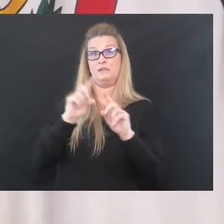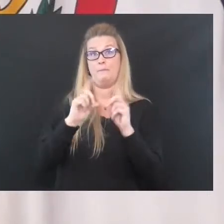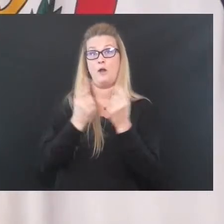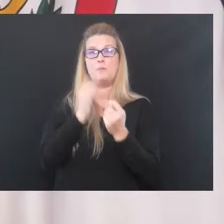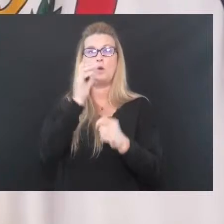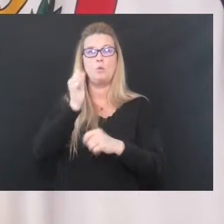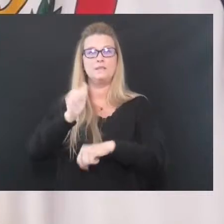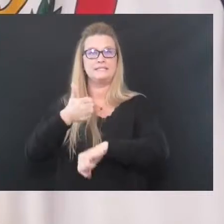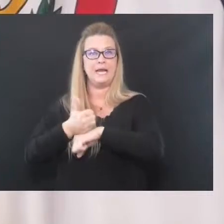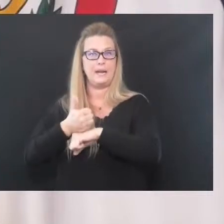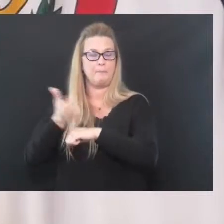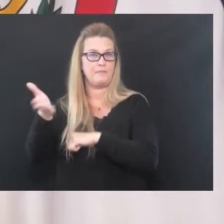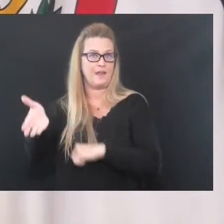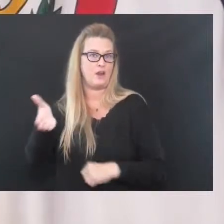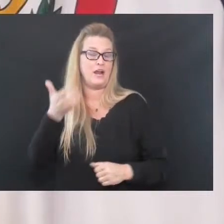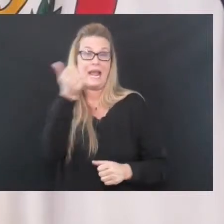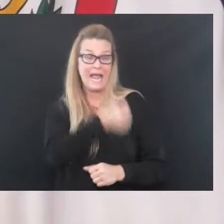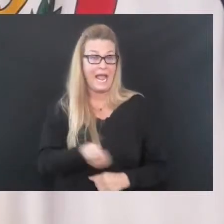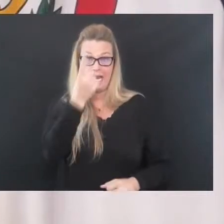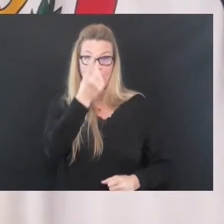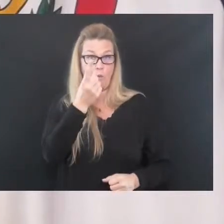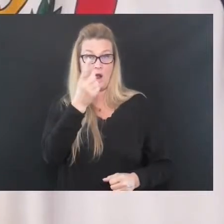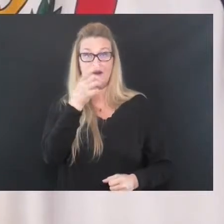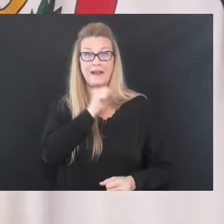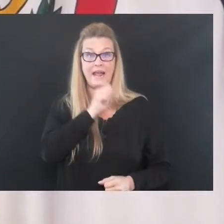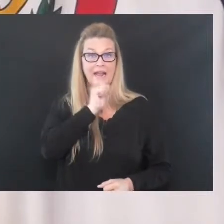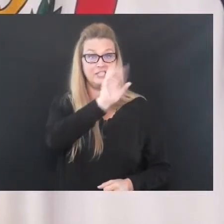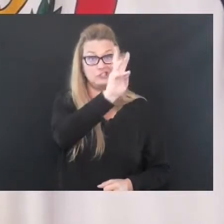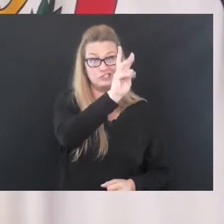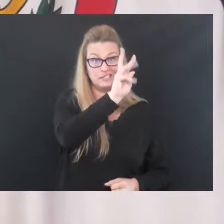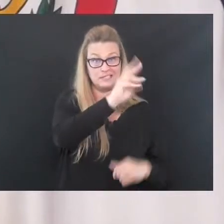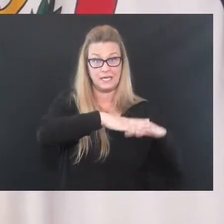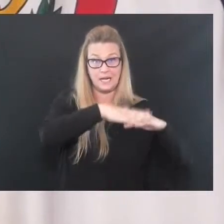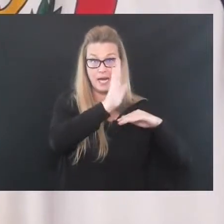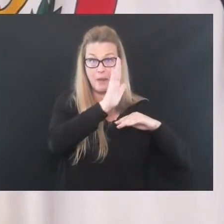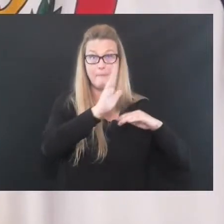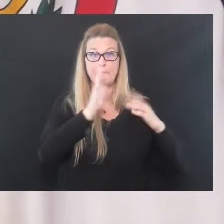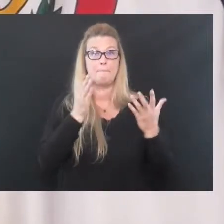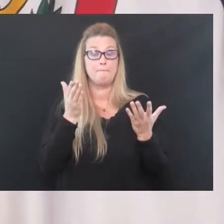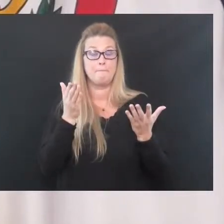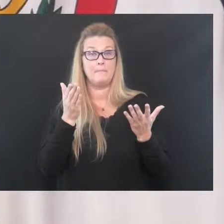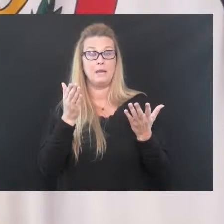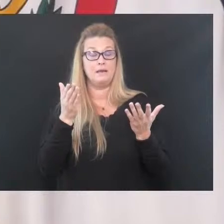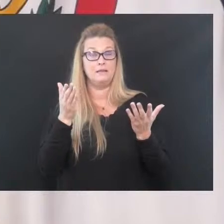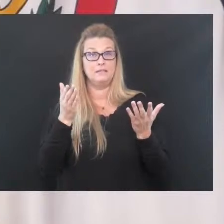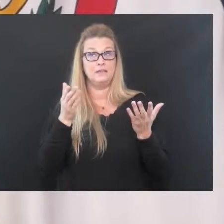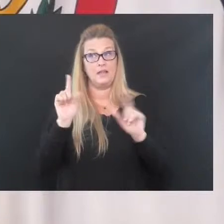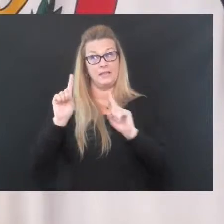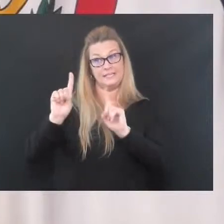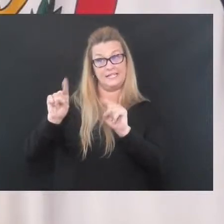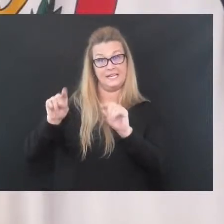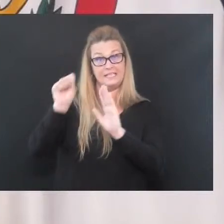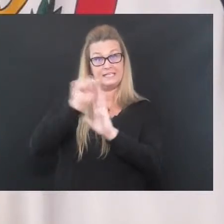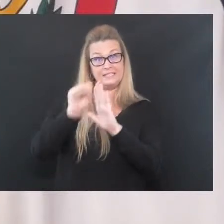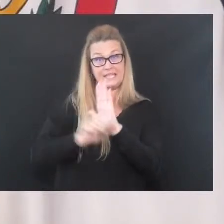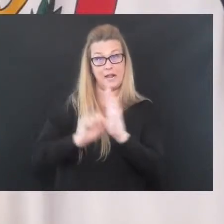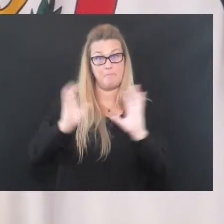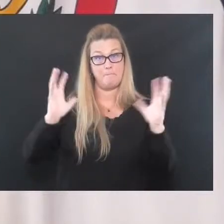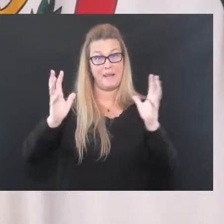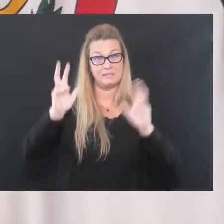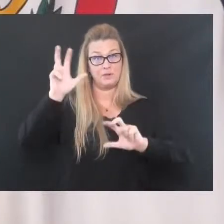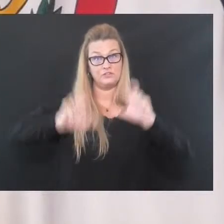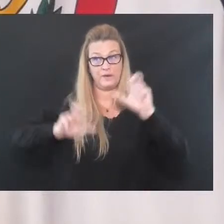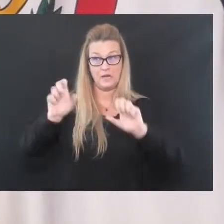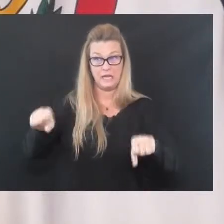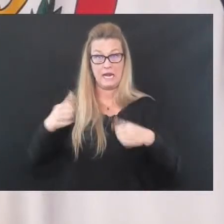set up there, and anyone that is 16 years of age, and older that is attending the state basketball tournament can get